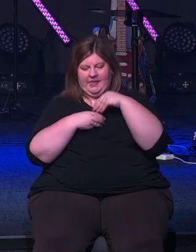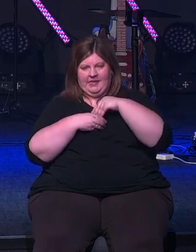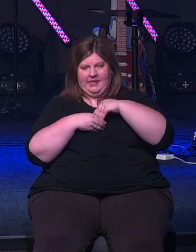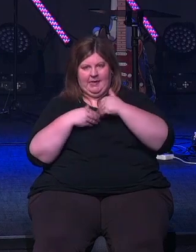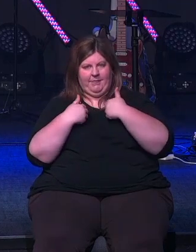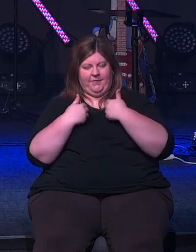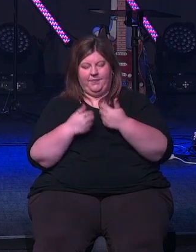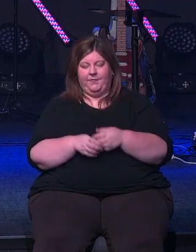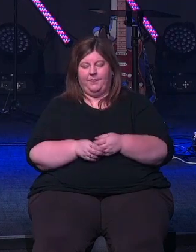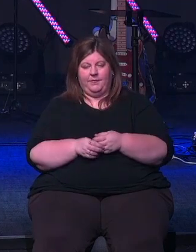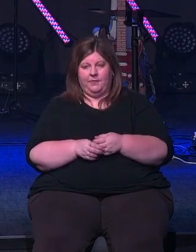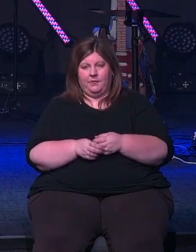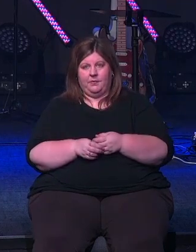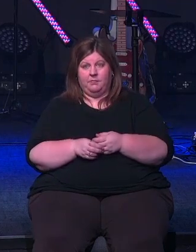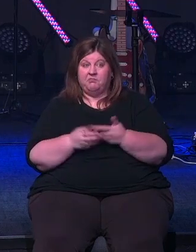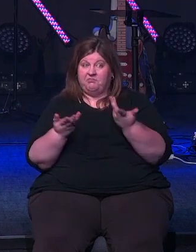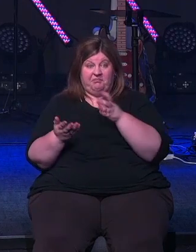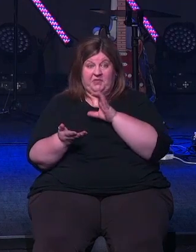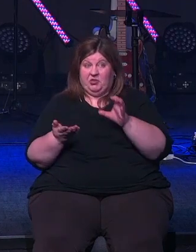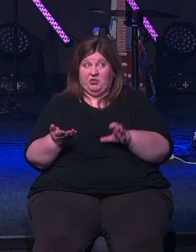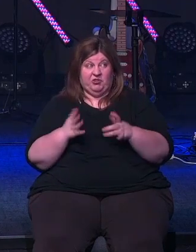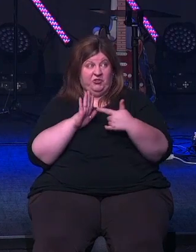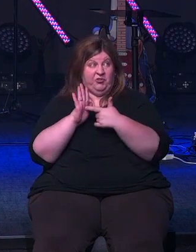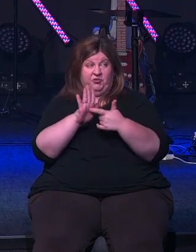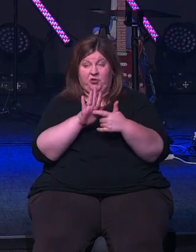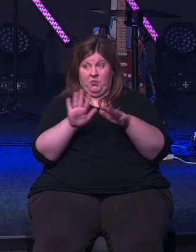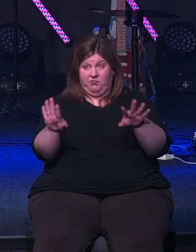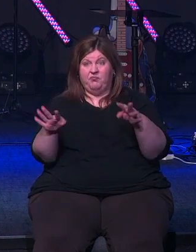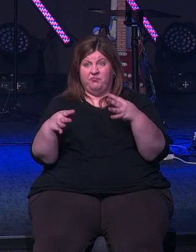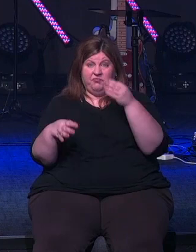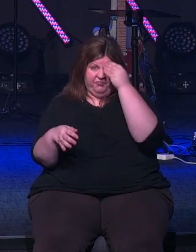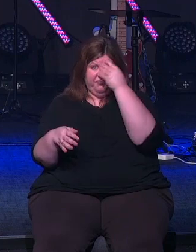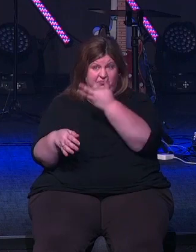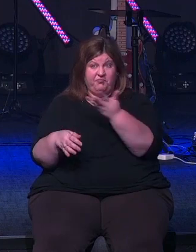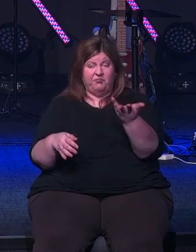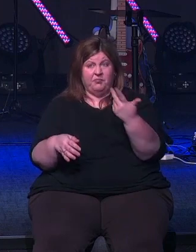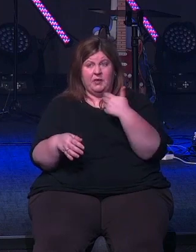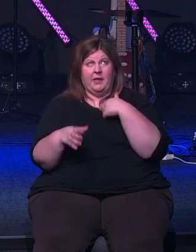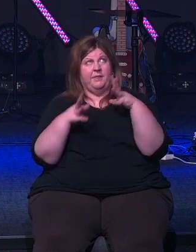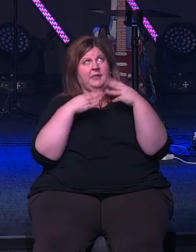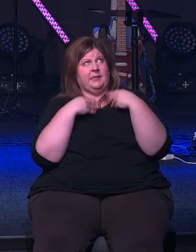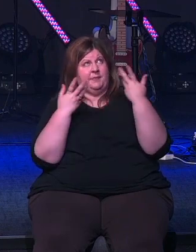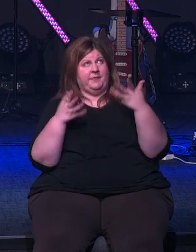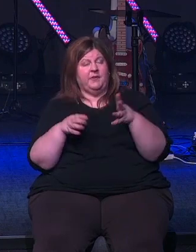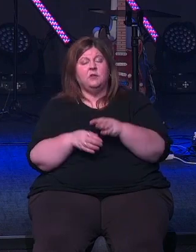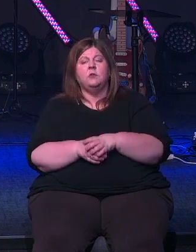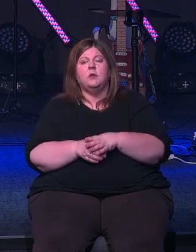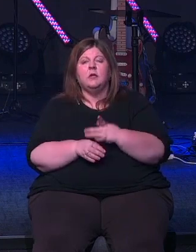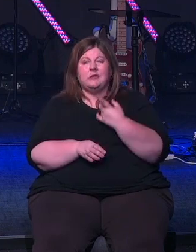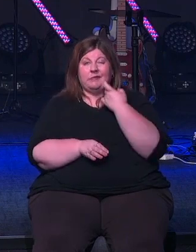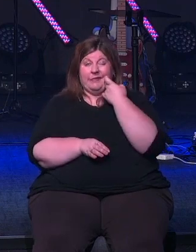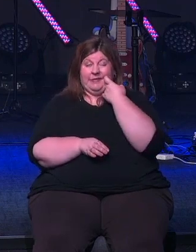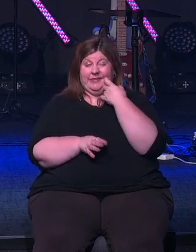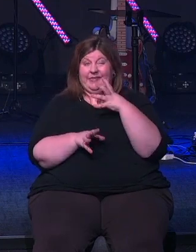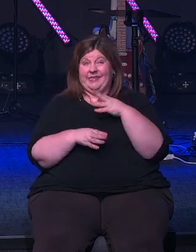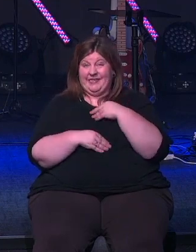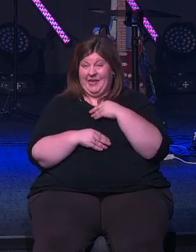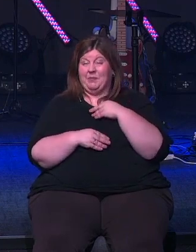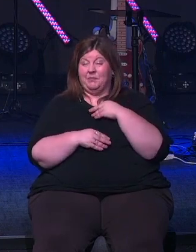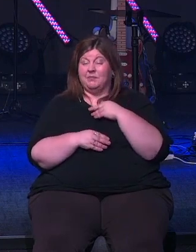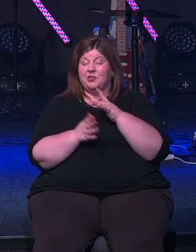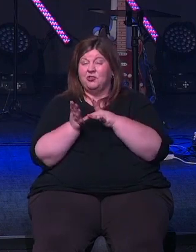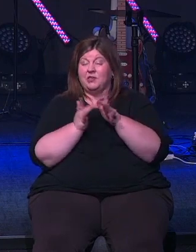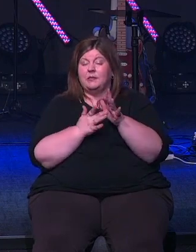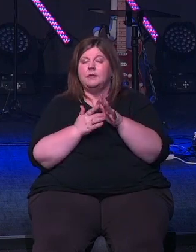of you. It's you being a Christian and telling the whole world, hey, I want you all to know it too. So if you've just become a Christian, this is the next step for you. And if you